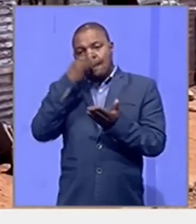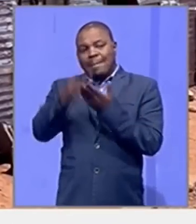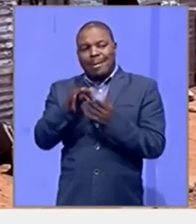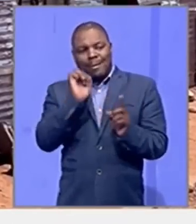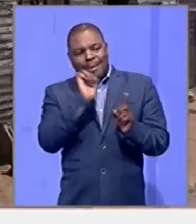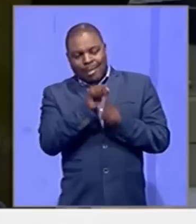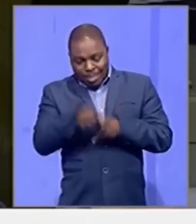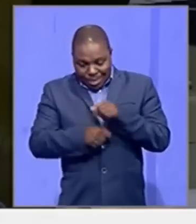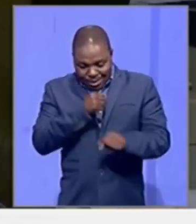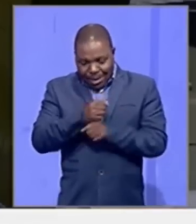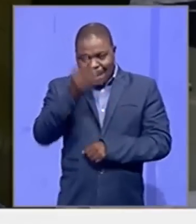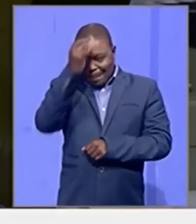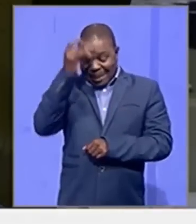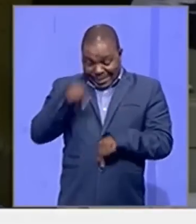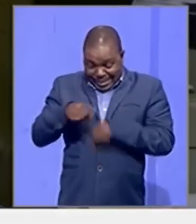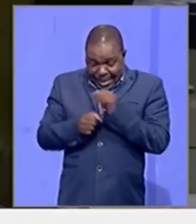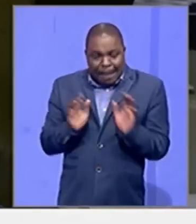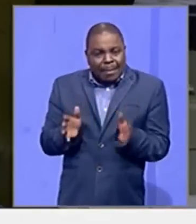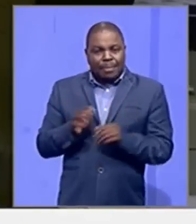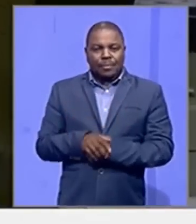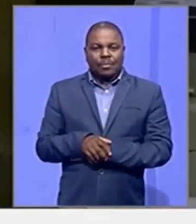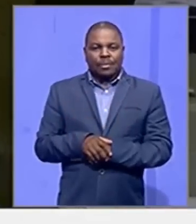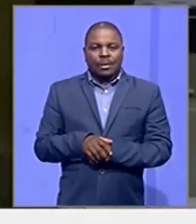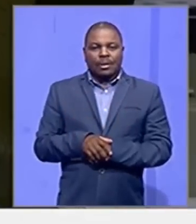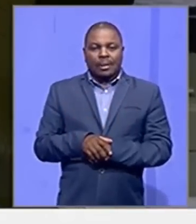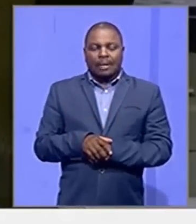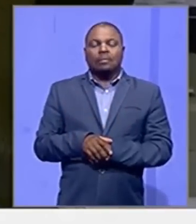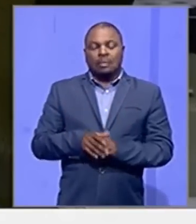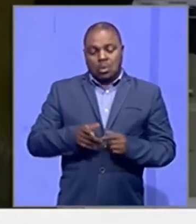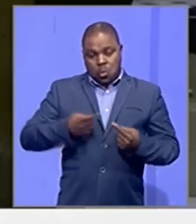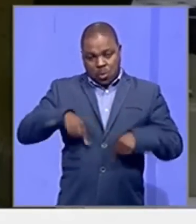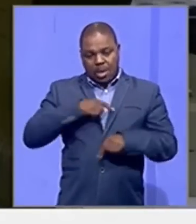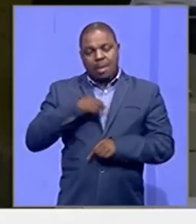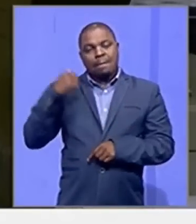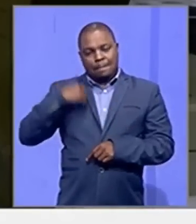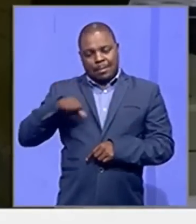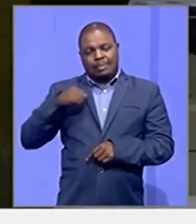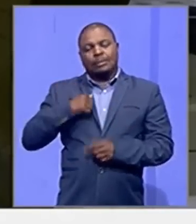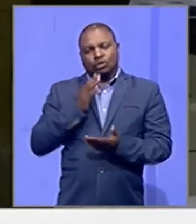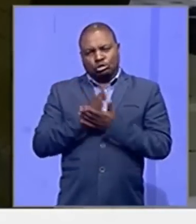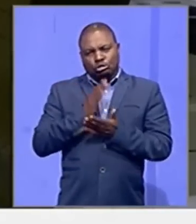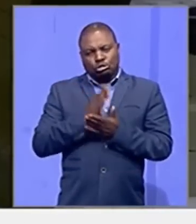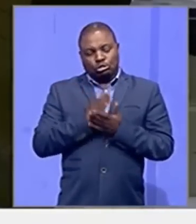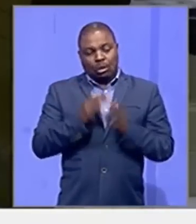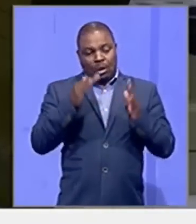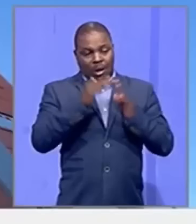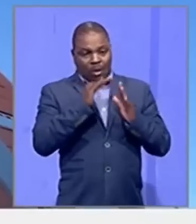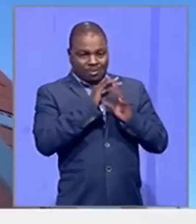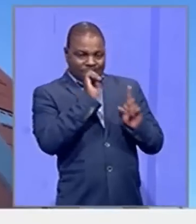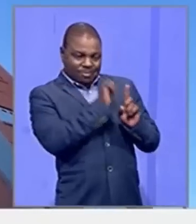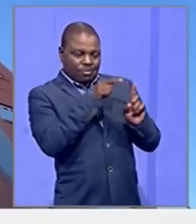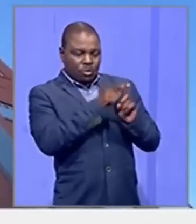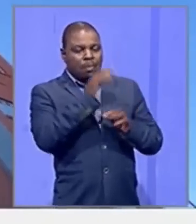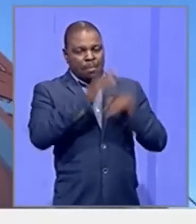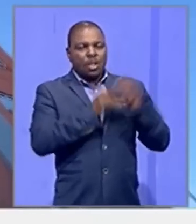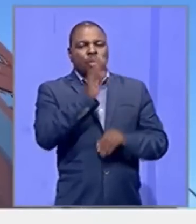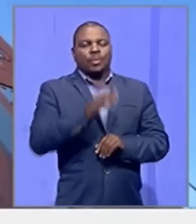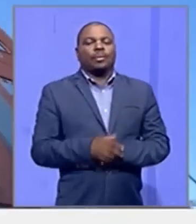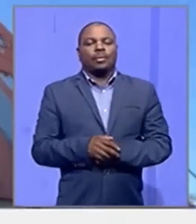ya March le masepala ba tla kontišana mogono wa ditšhelete ntlo ya ntate kgasago ya rena kgoro ya dintlo